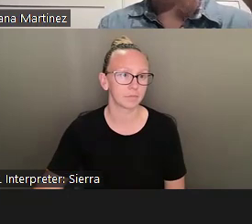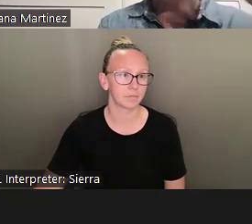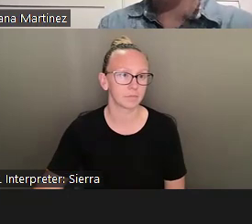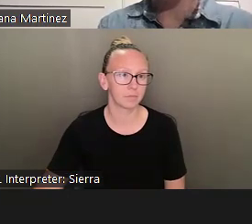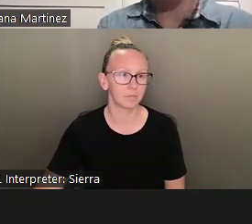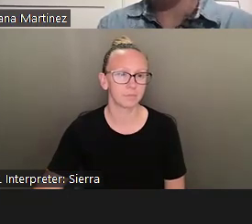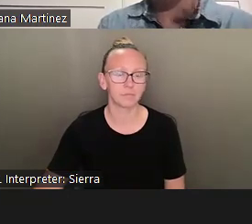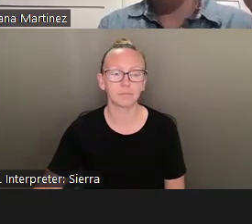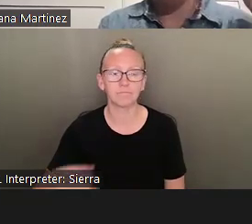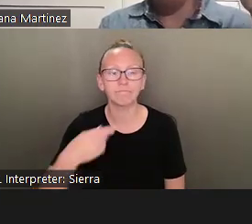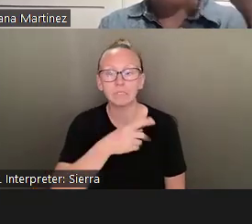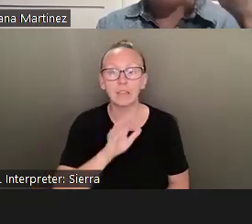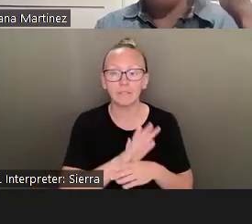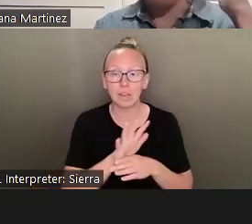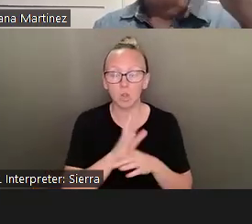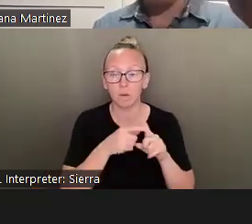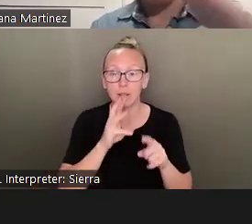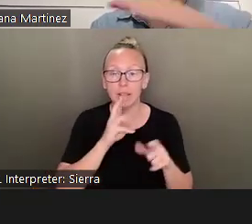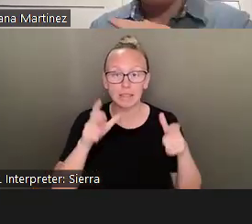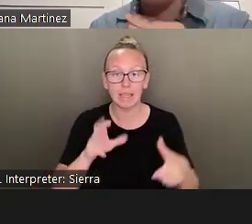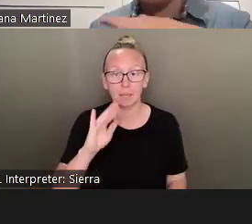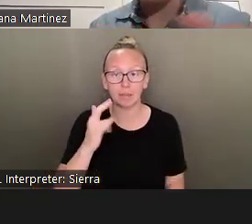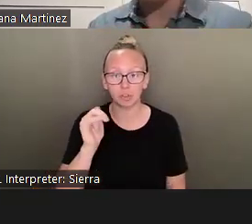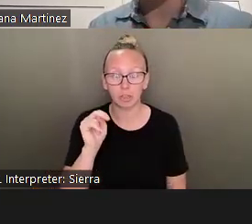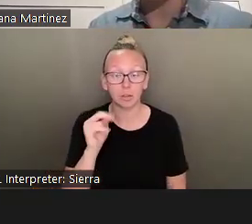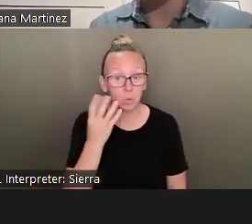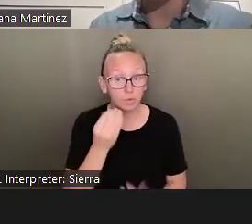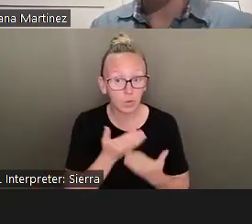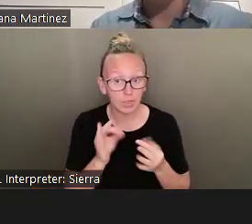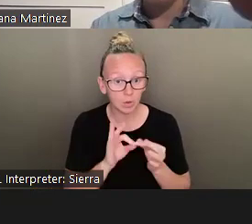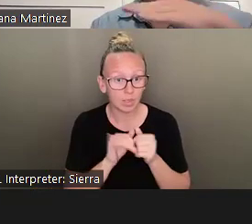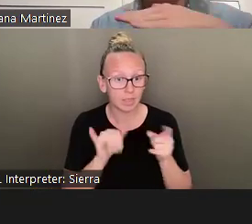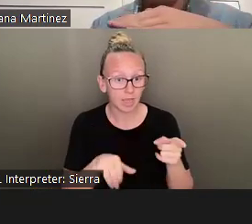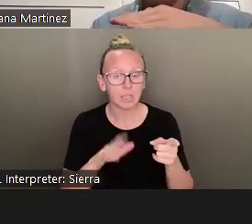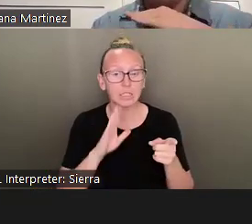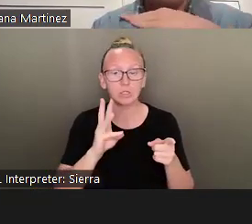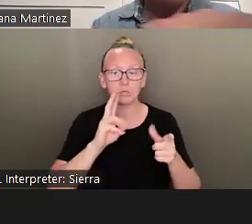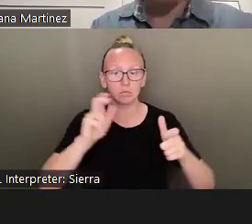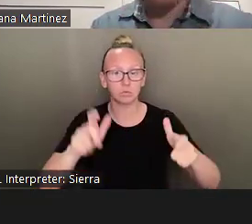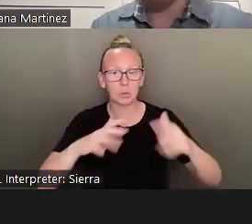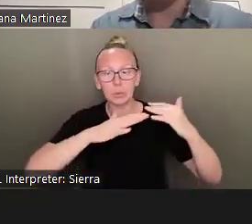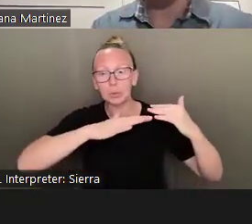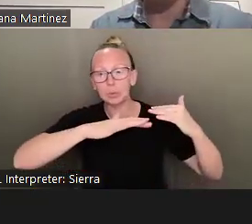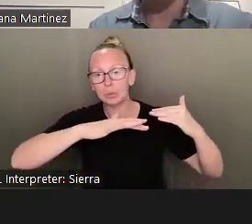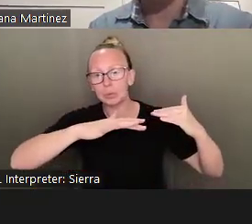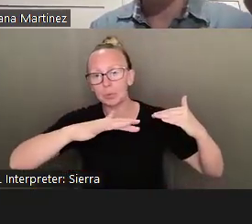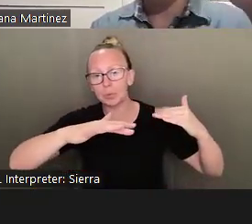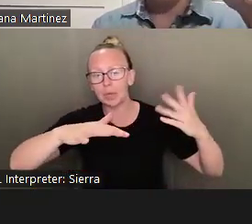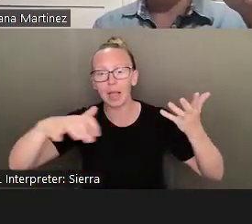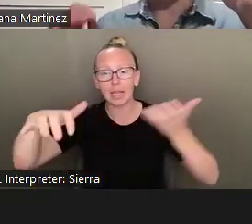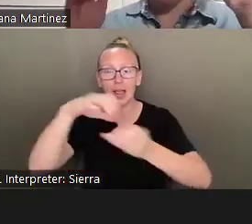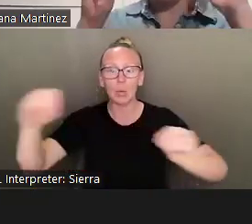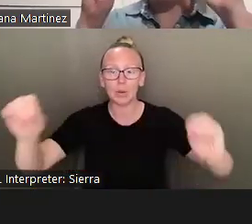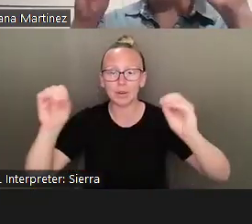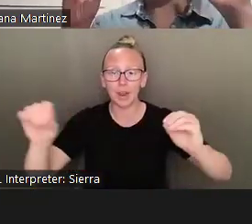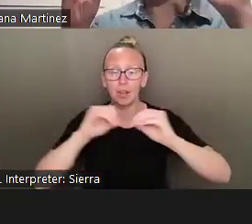The beautiful thing about it is that the surface of the lake is perfectly glass smooth and it's meeting a perfectly cloudless horizon.